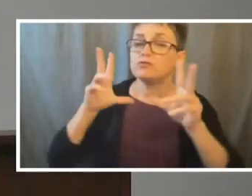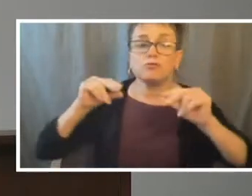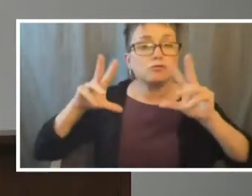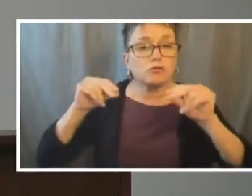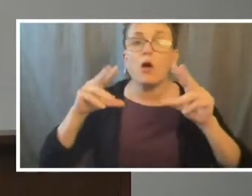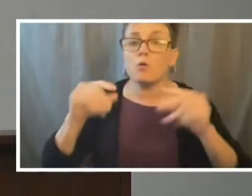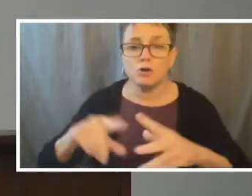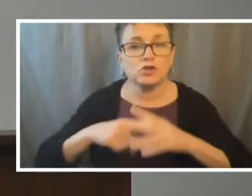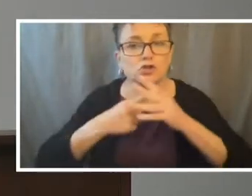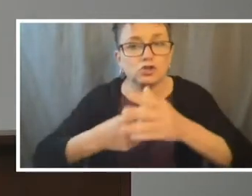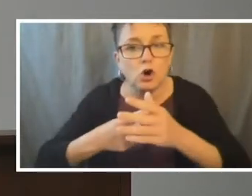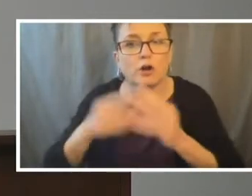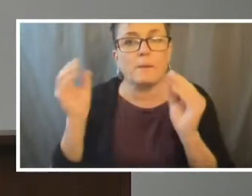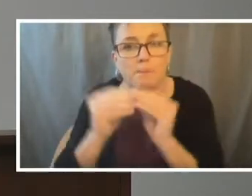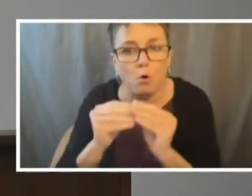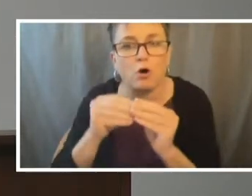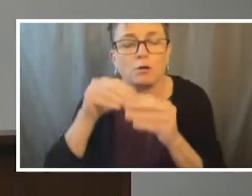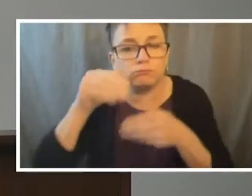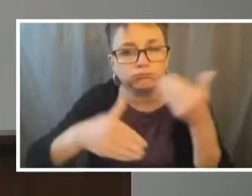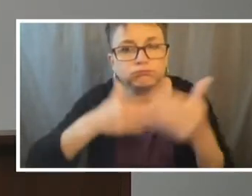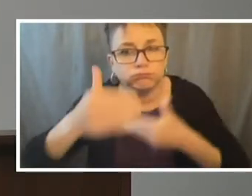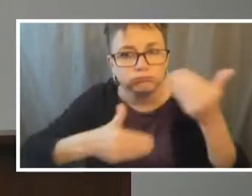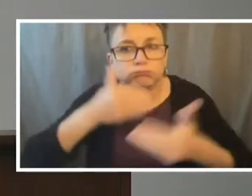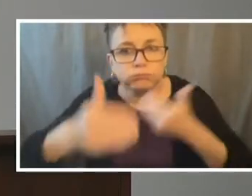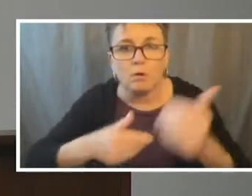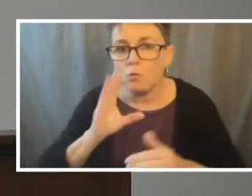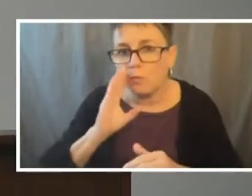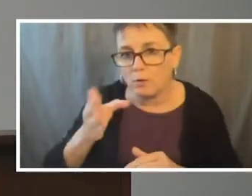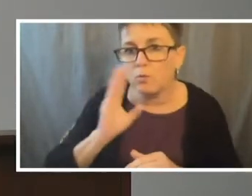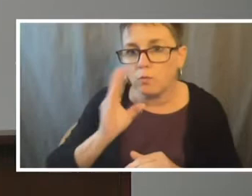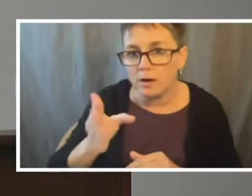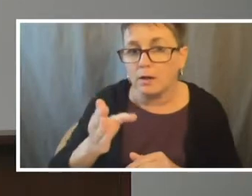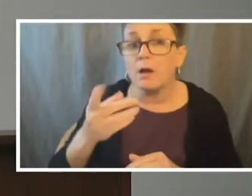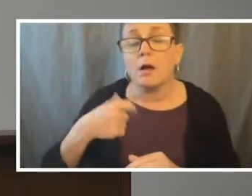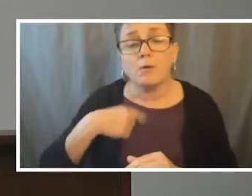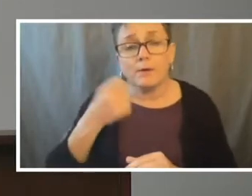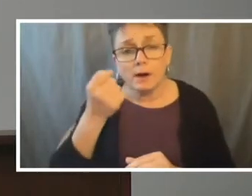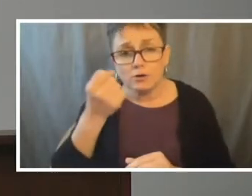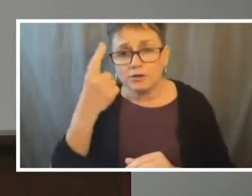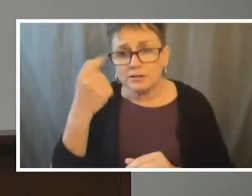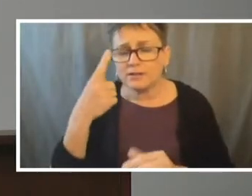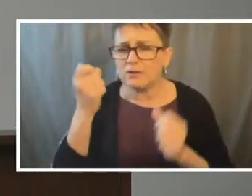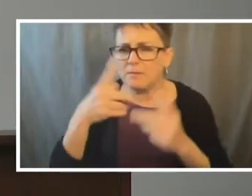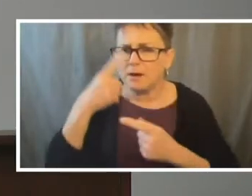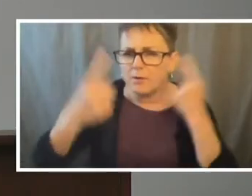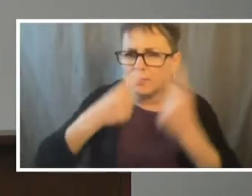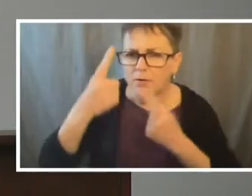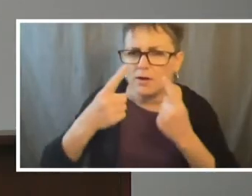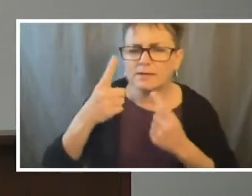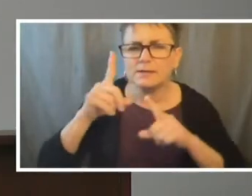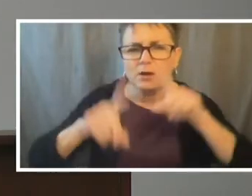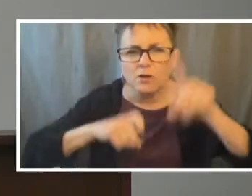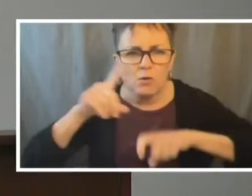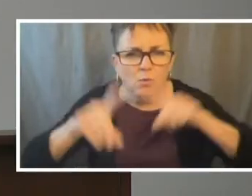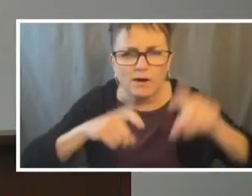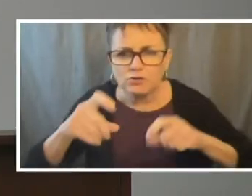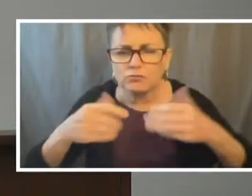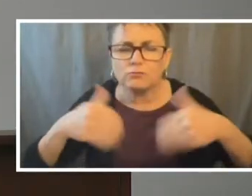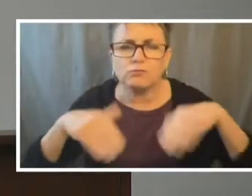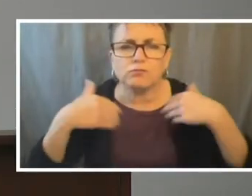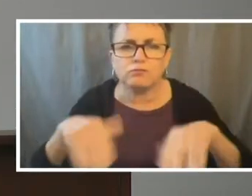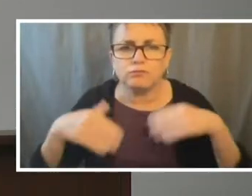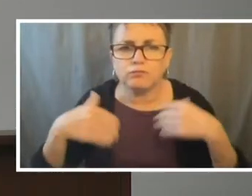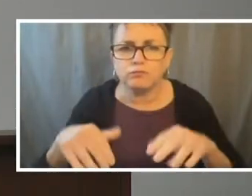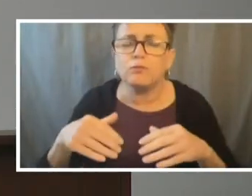the subject of accessibility. We understand that there are a lot of thoughts and a lot of questions that you have, and we are certainly up